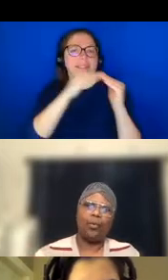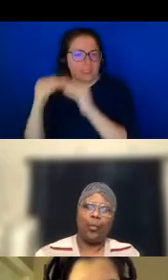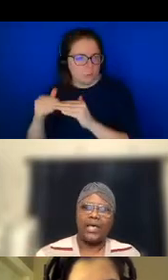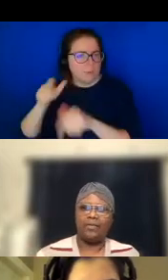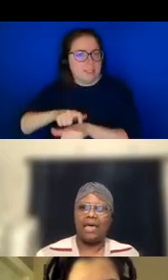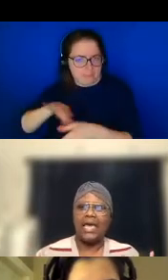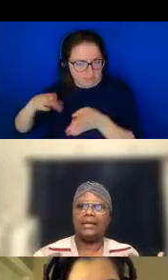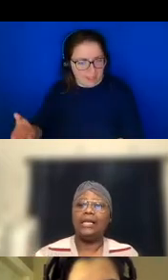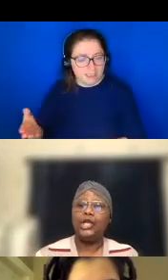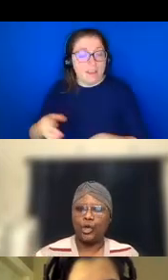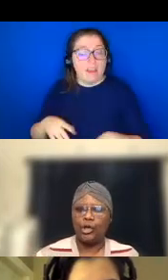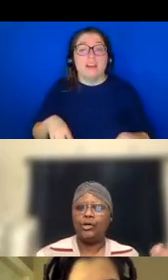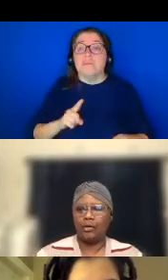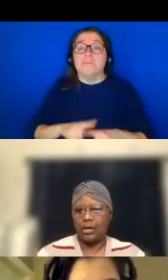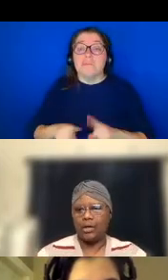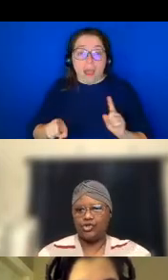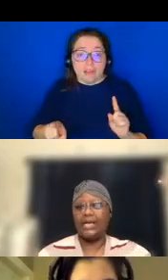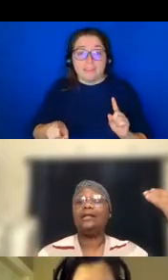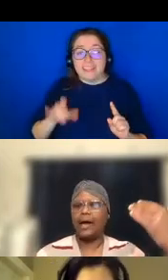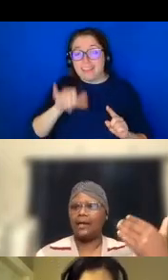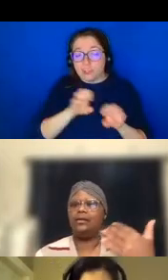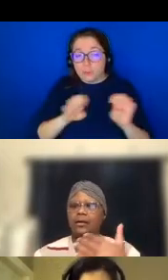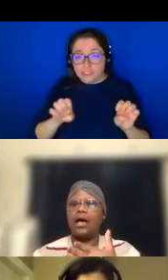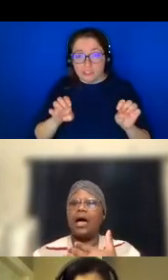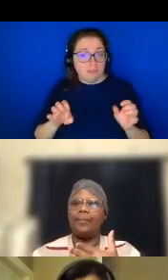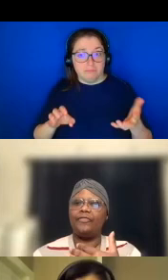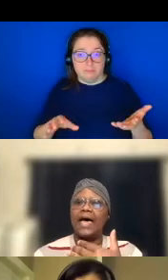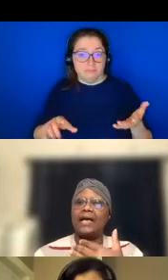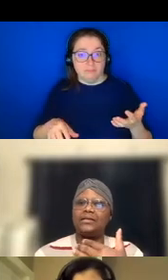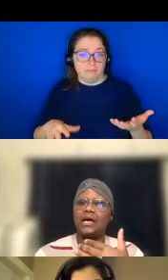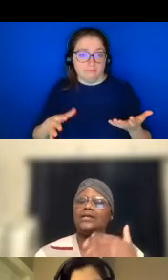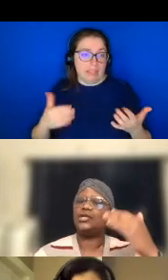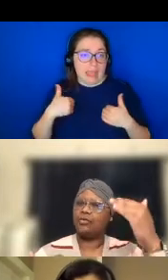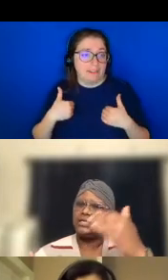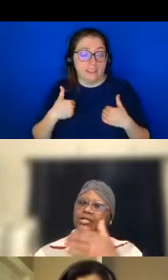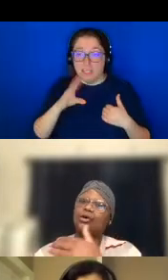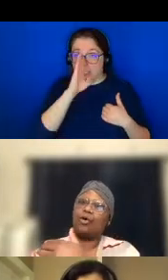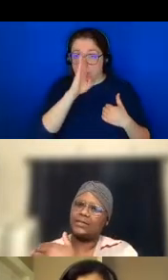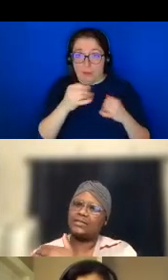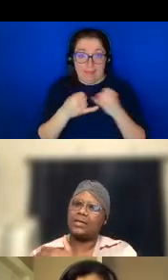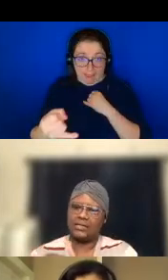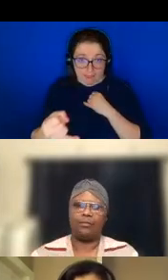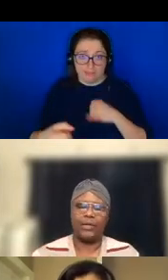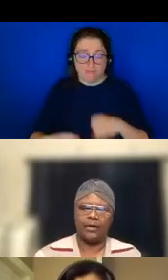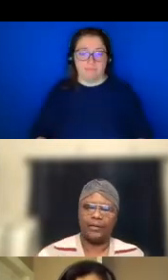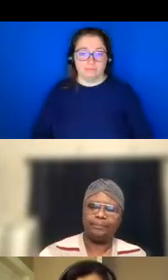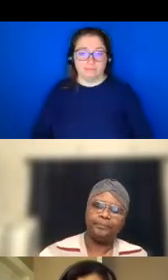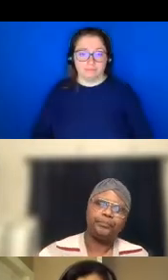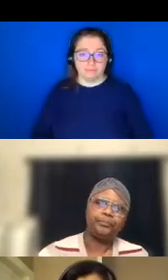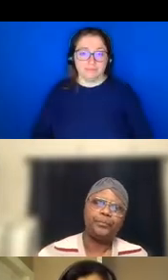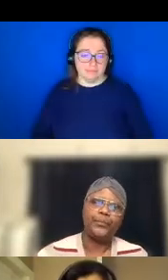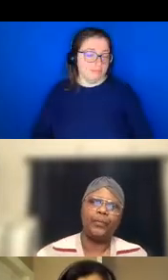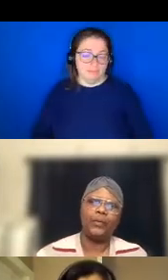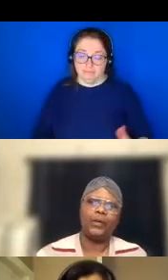up with a linear straight line that decreased across a time period.